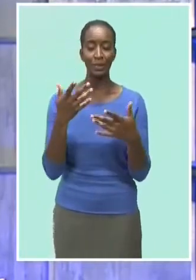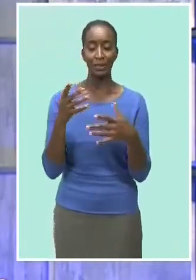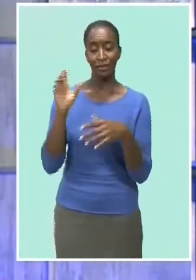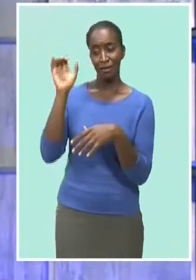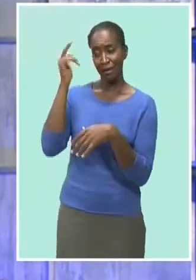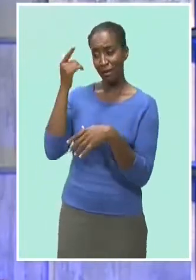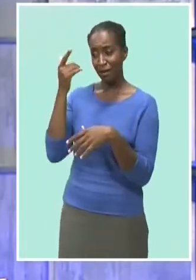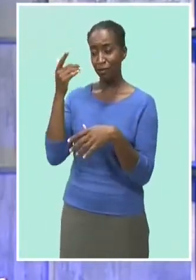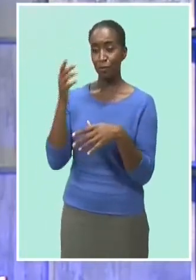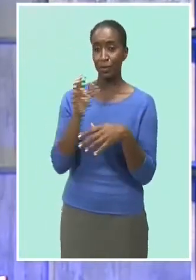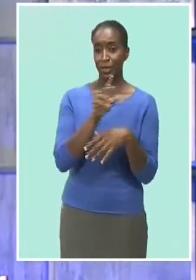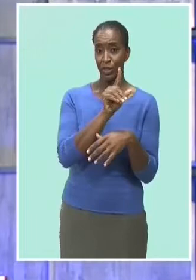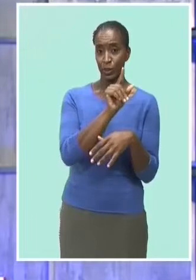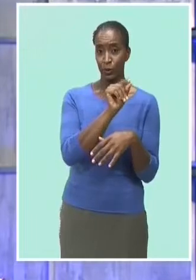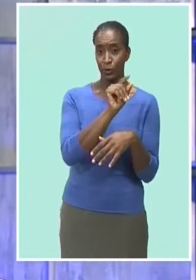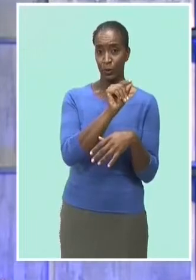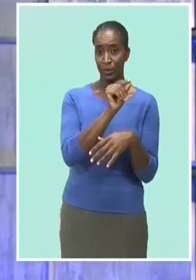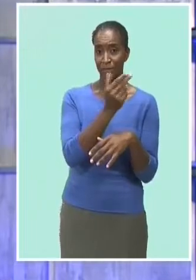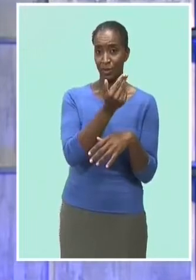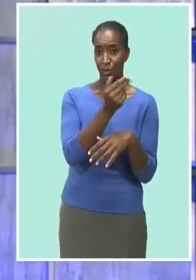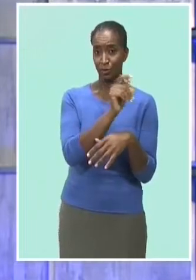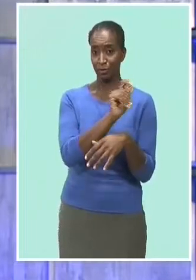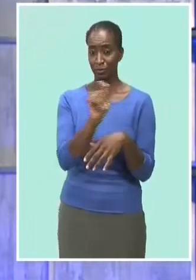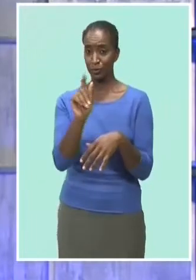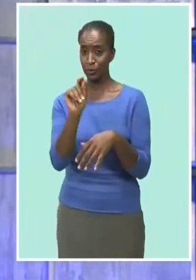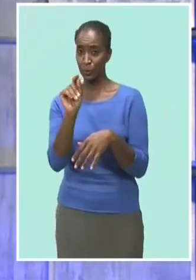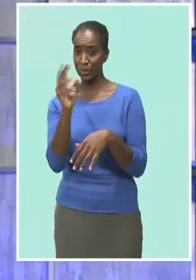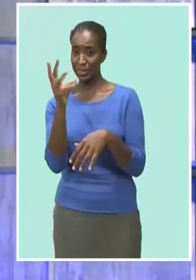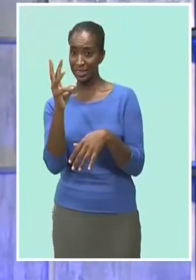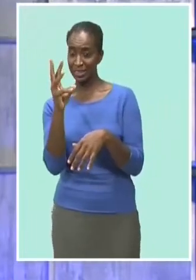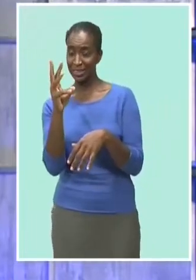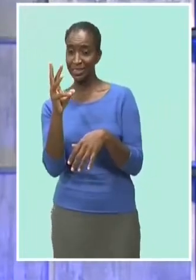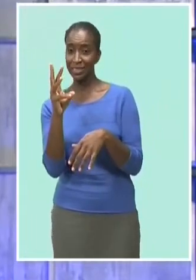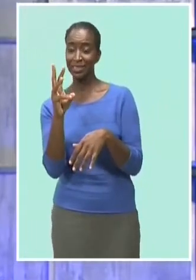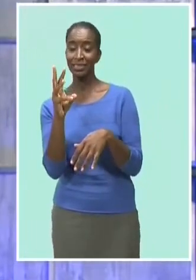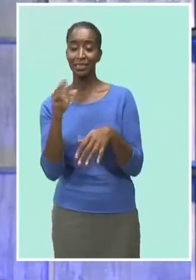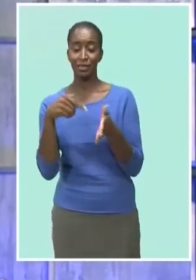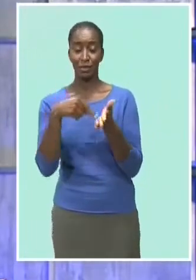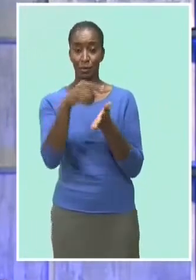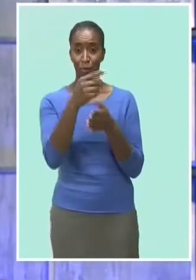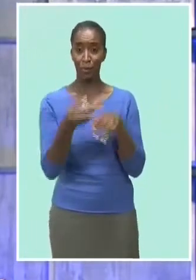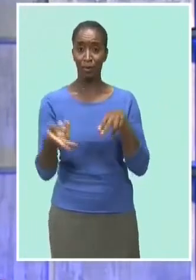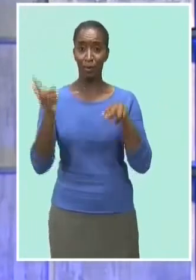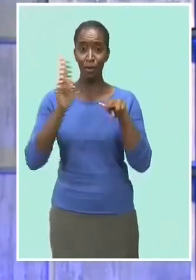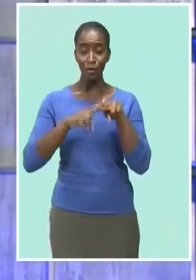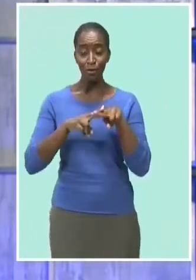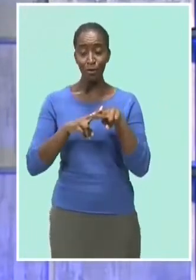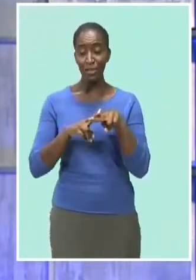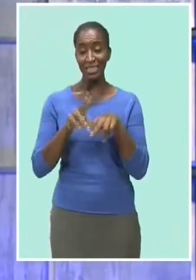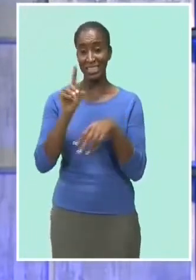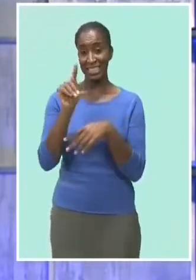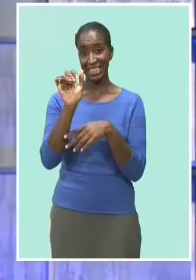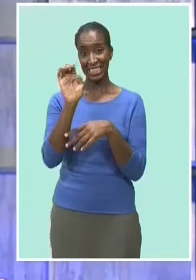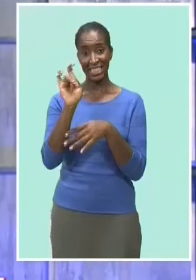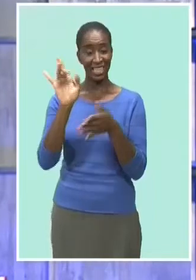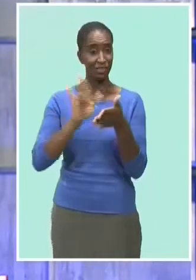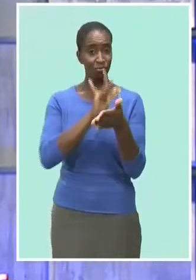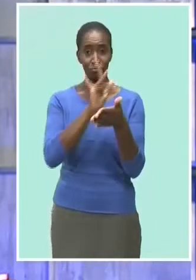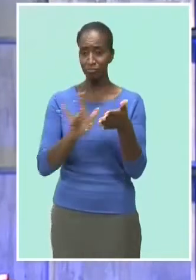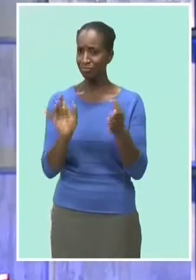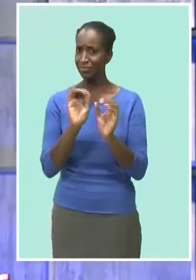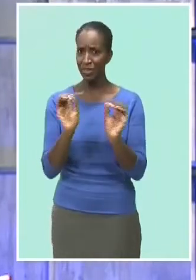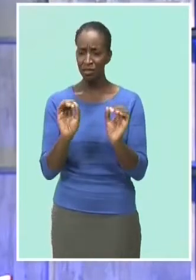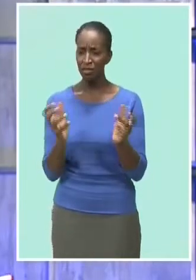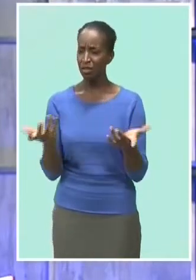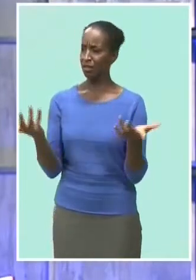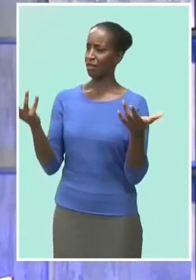2017 salary increase is surprising. The association says it and the other public sector unions had gone to great lengths